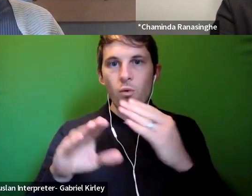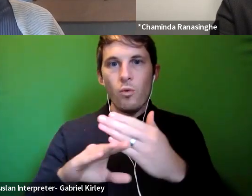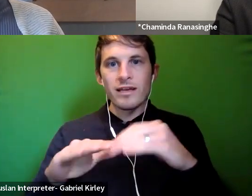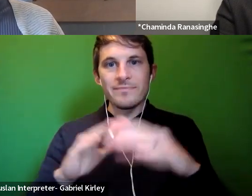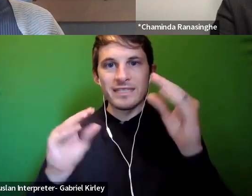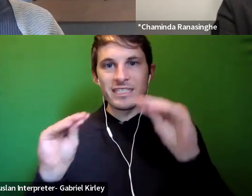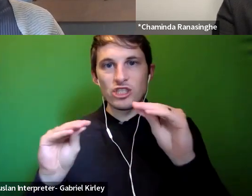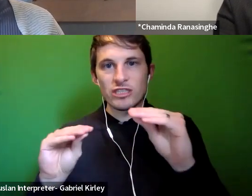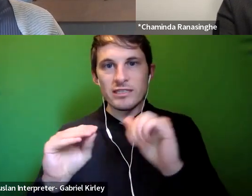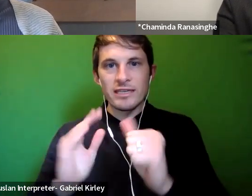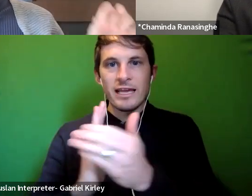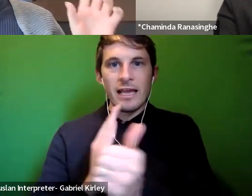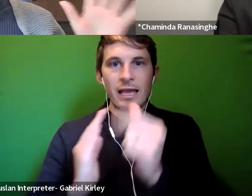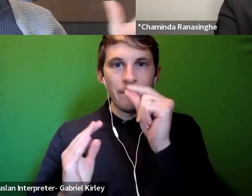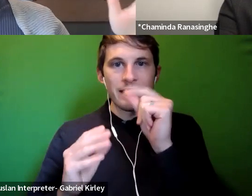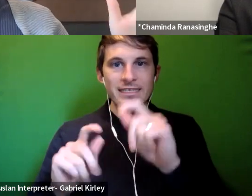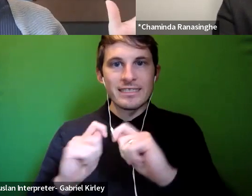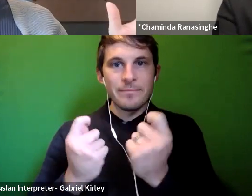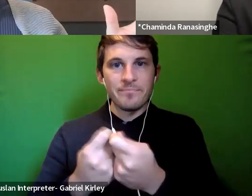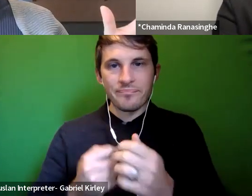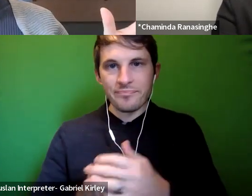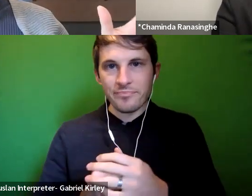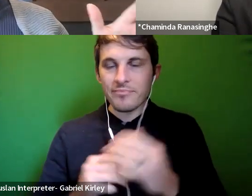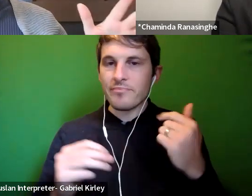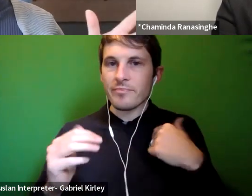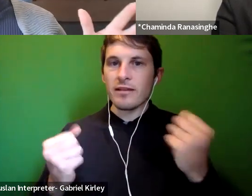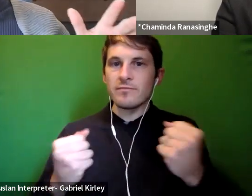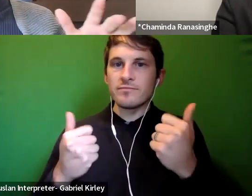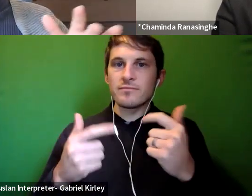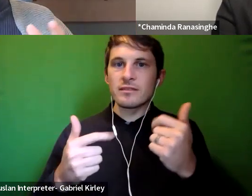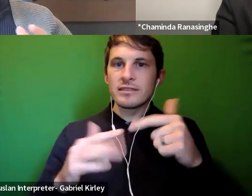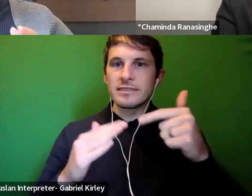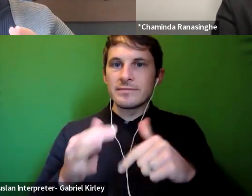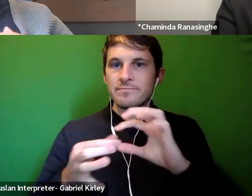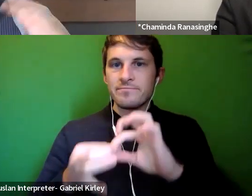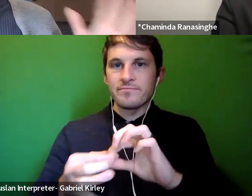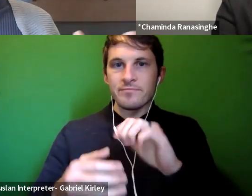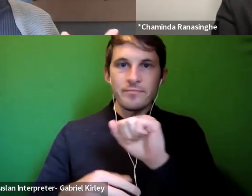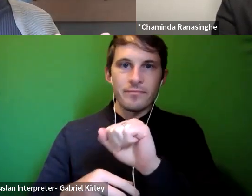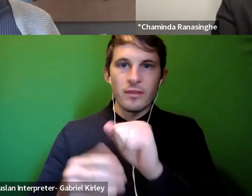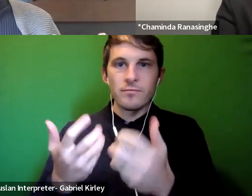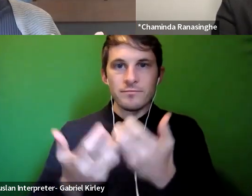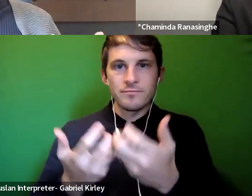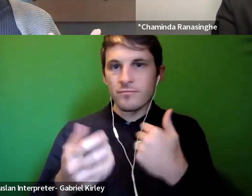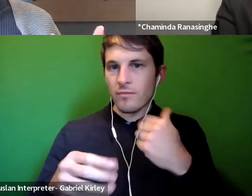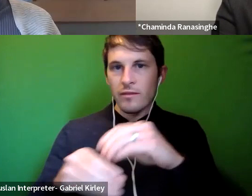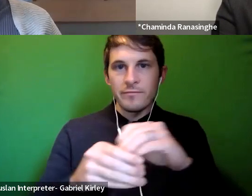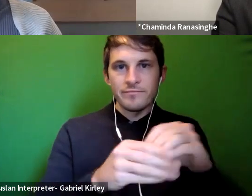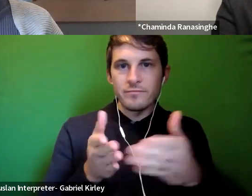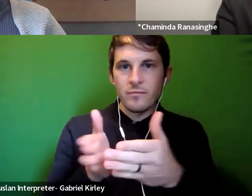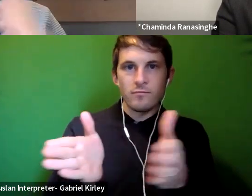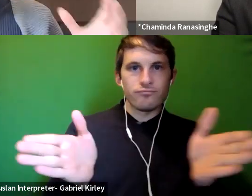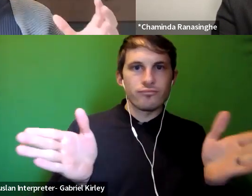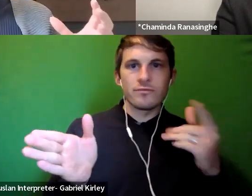team. My roots go deep at the university. I pretty much stretch across every aspect because